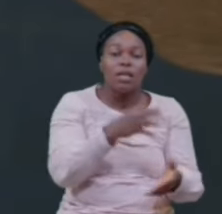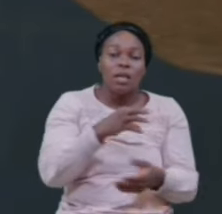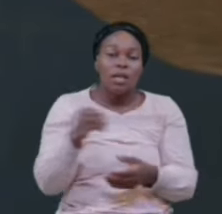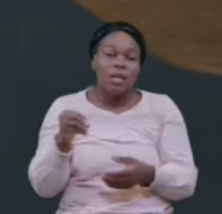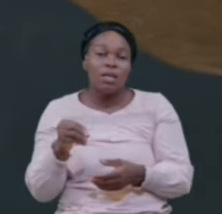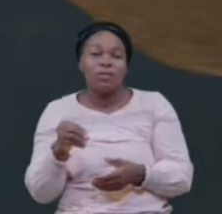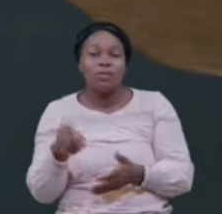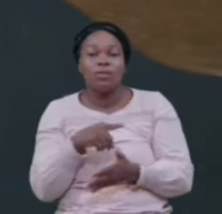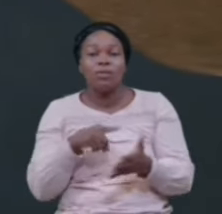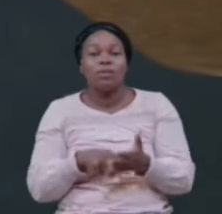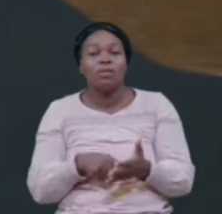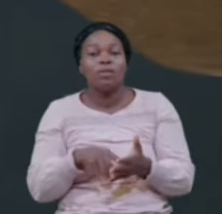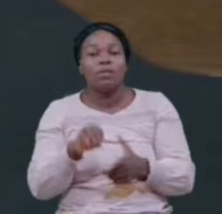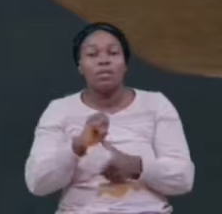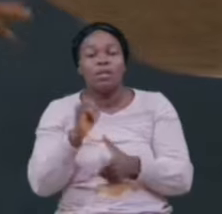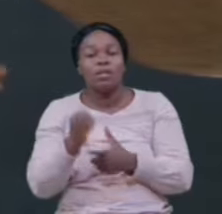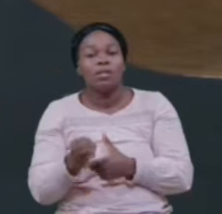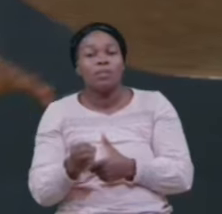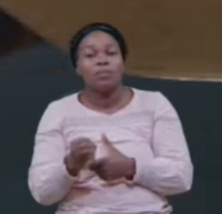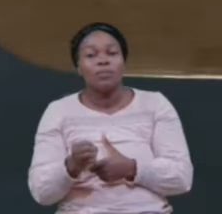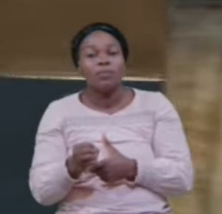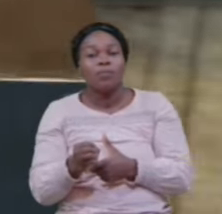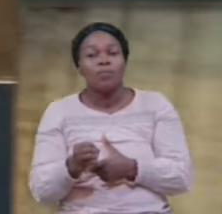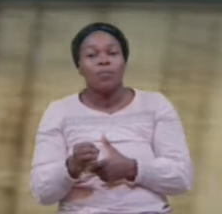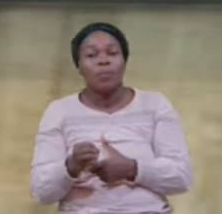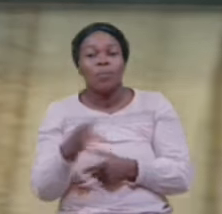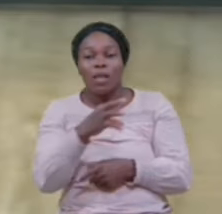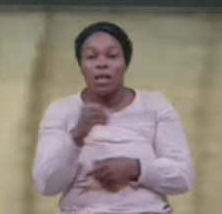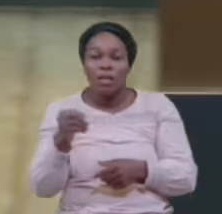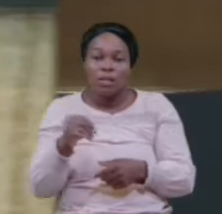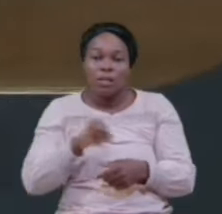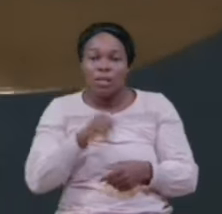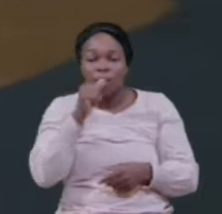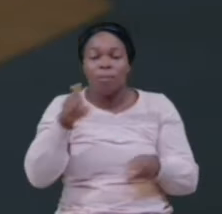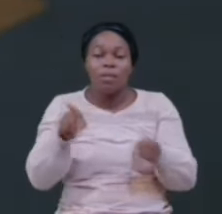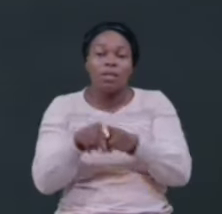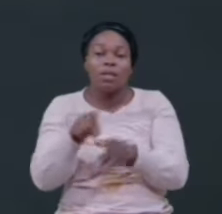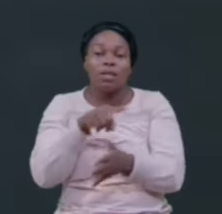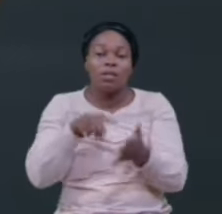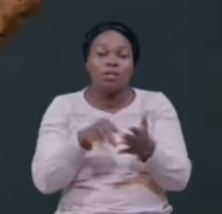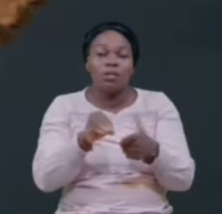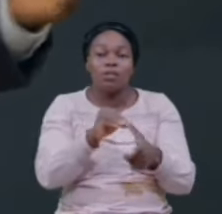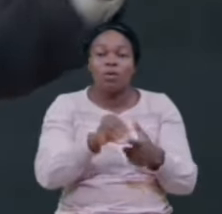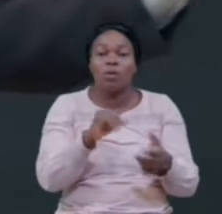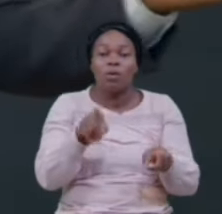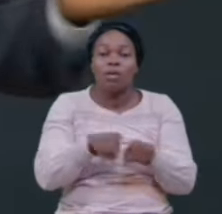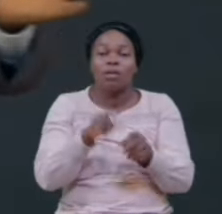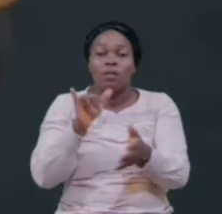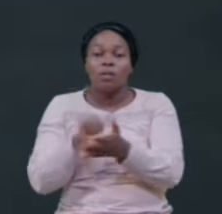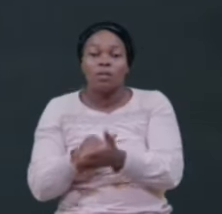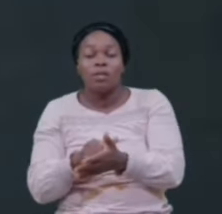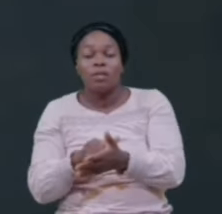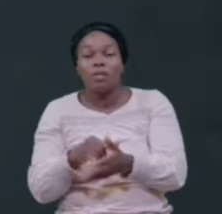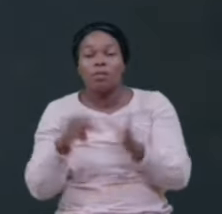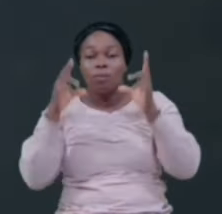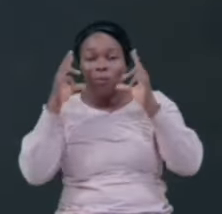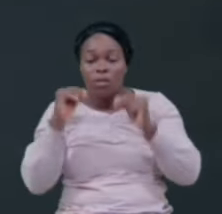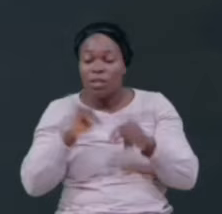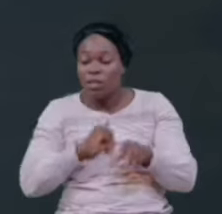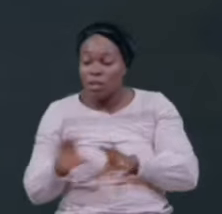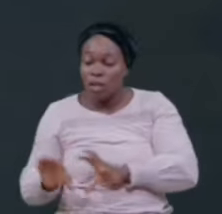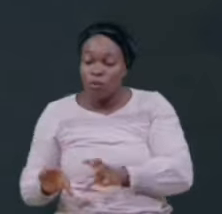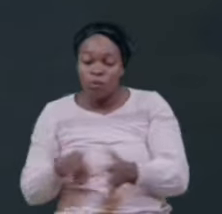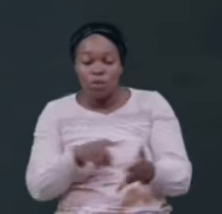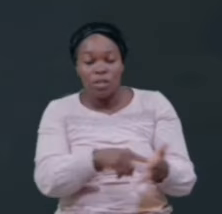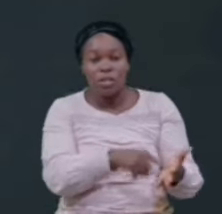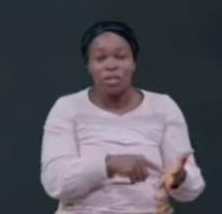either. I'm like this, I'm like this. You may not know, Moses, I do this, I do this. You might not